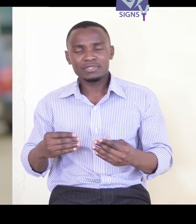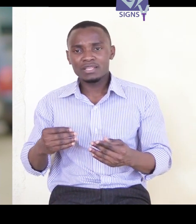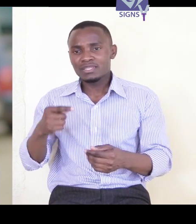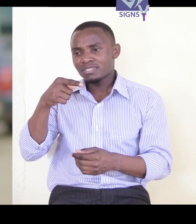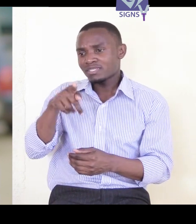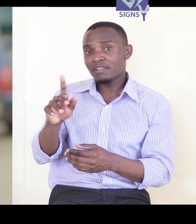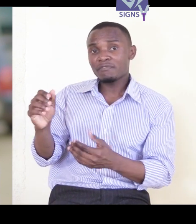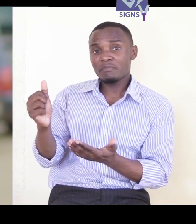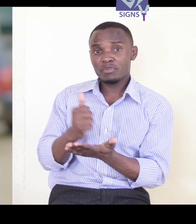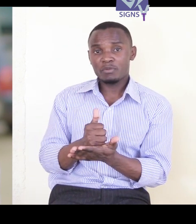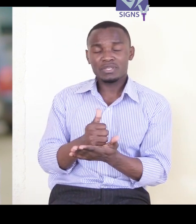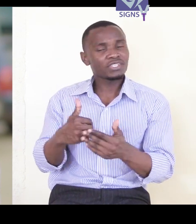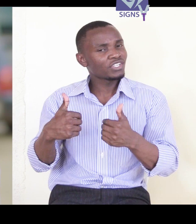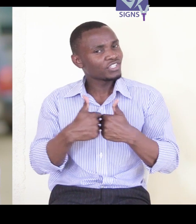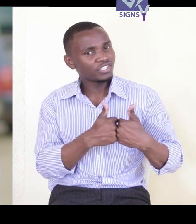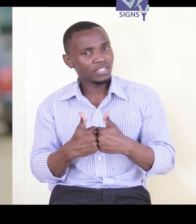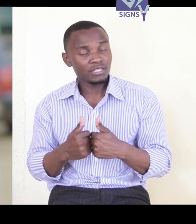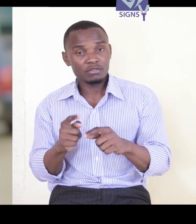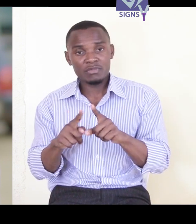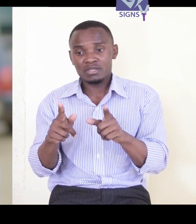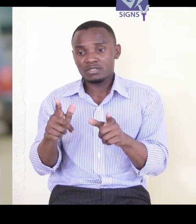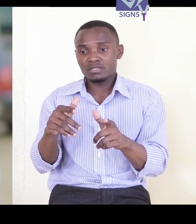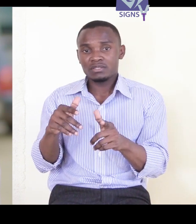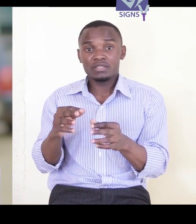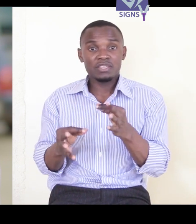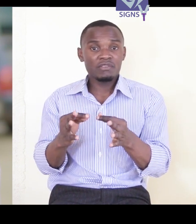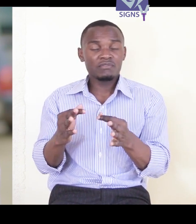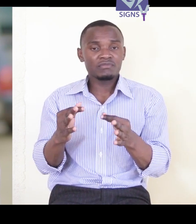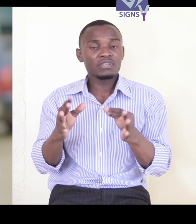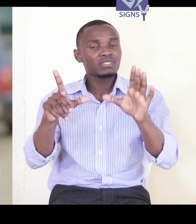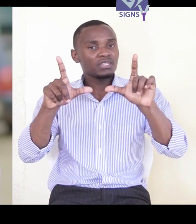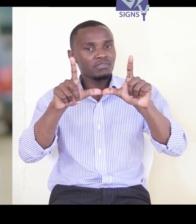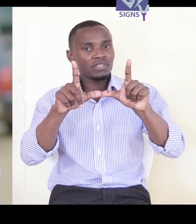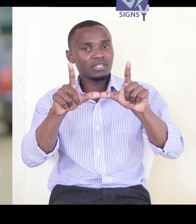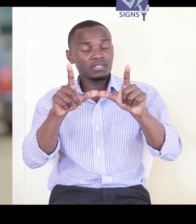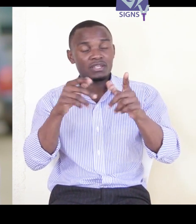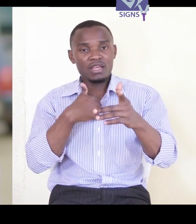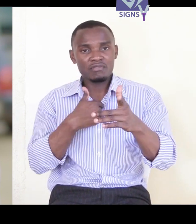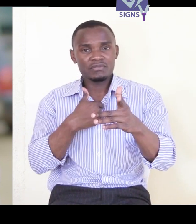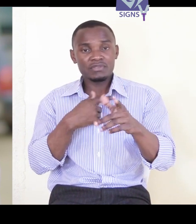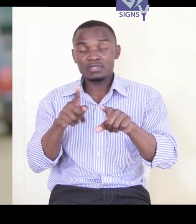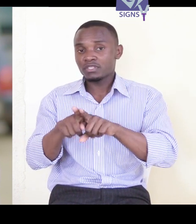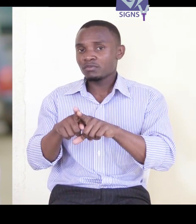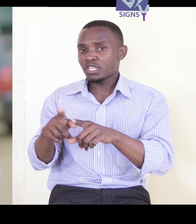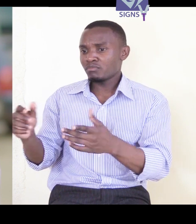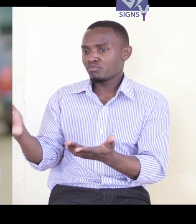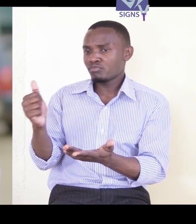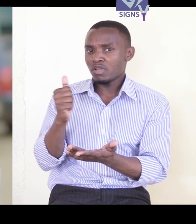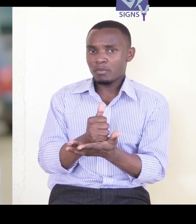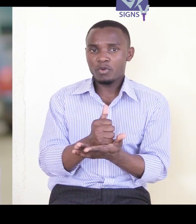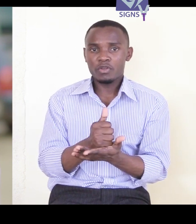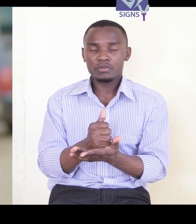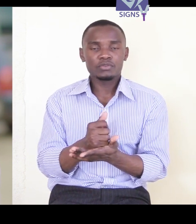self-employment is a bit of a challenge. But if you manage to get your good certificates and you get a job, you are much secure in